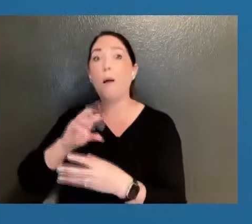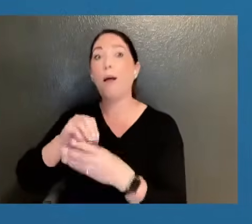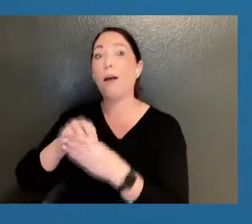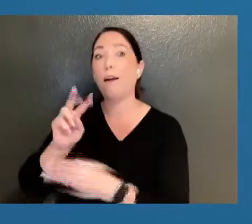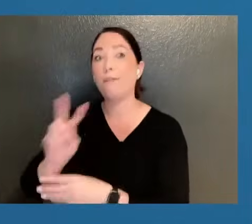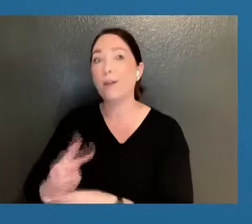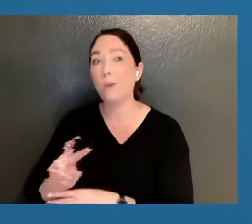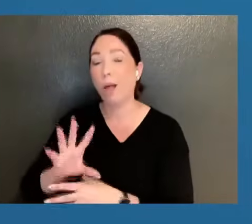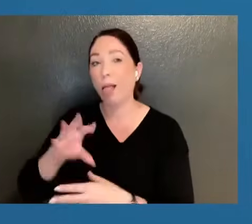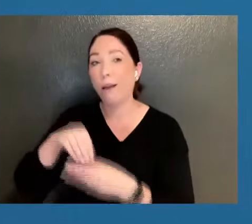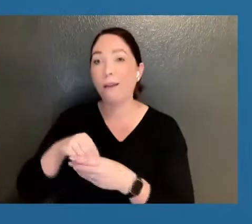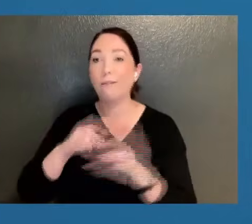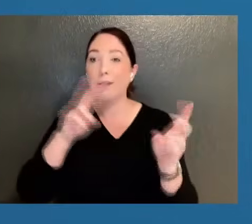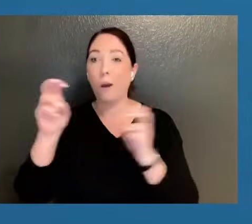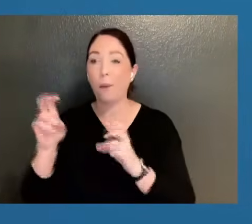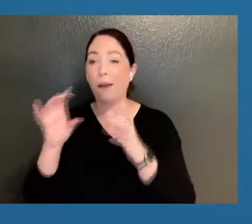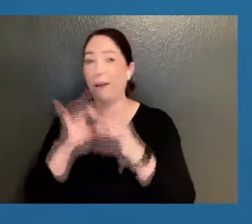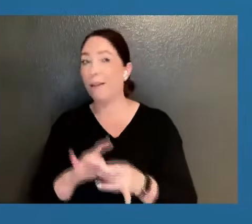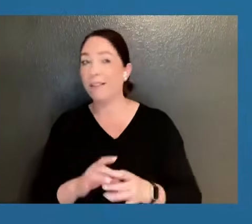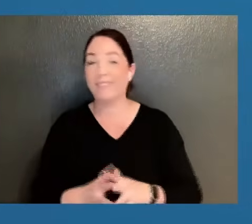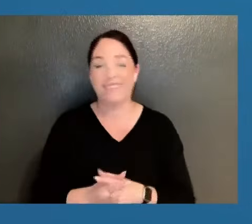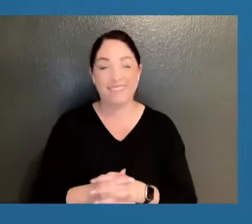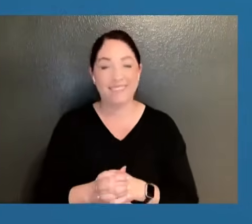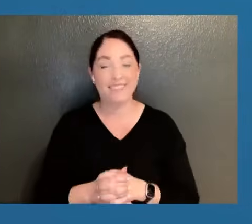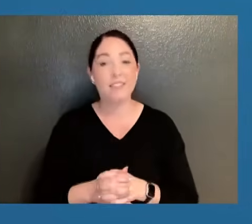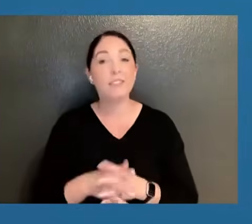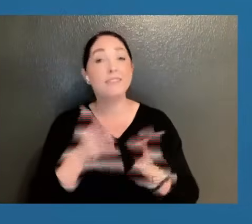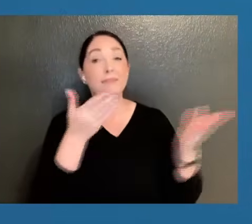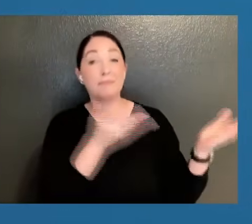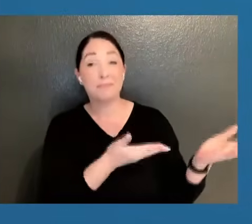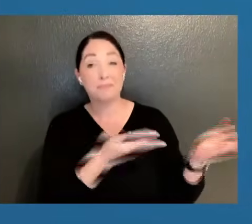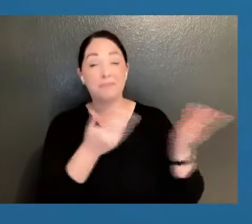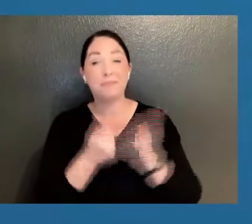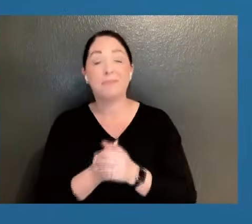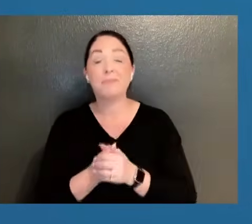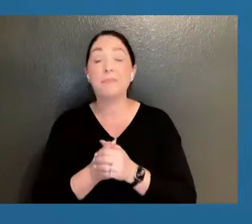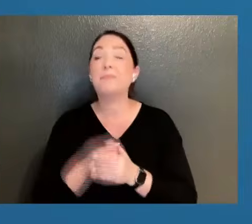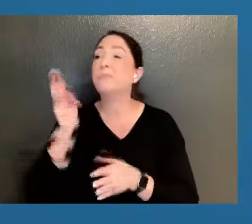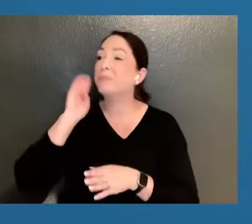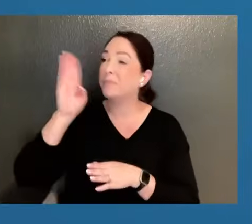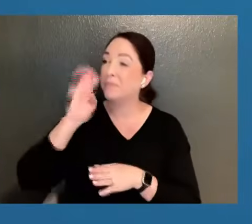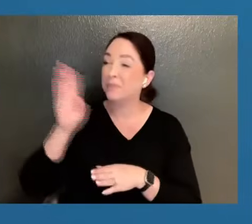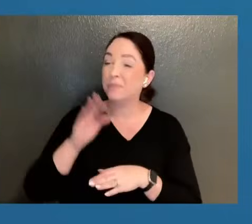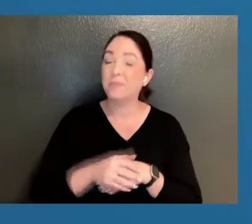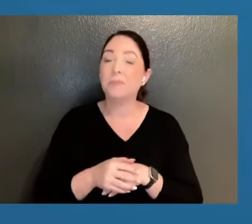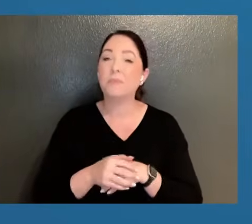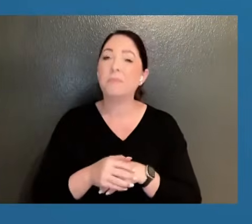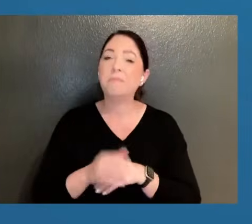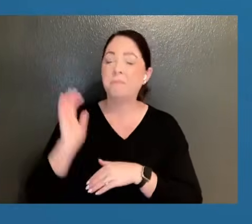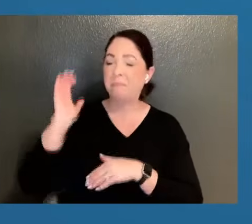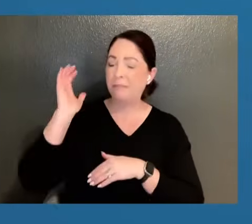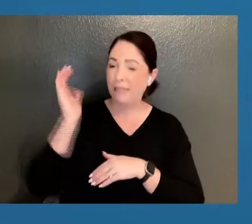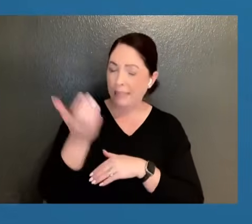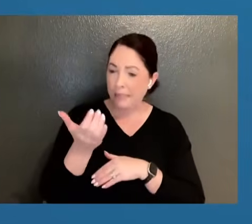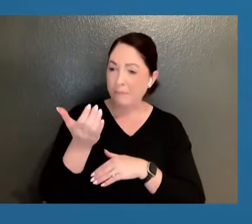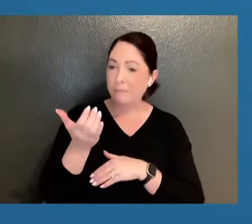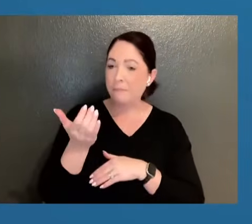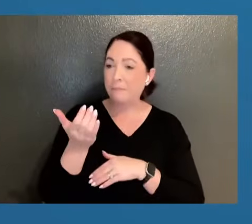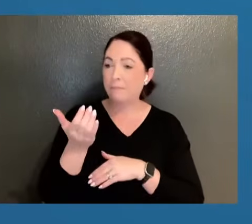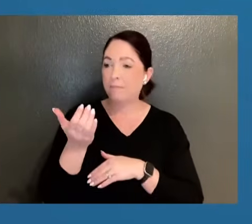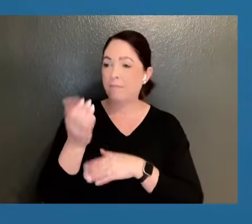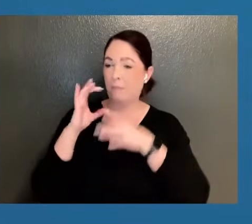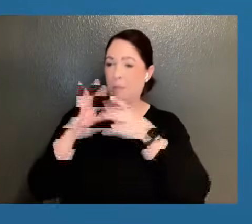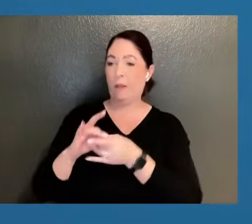Evan Simko-Benarski with the New York Daily News. Hi, Governor. So it seems like in terms of the money that's